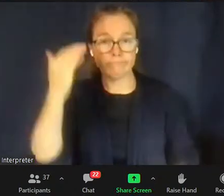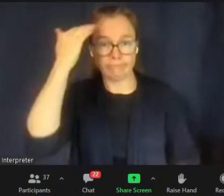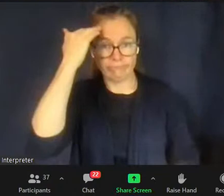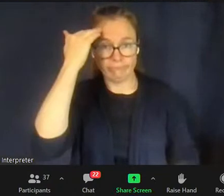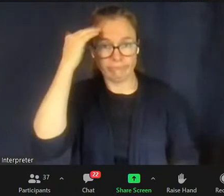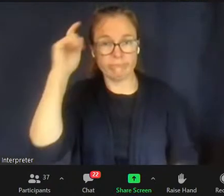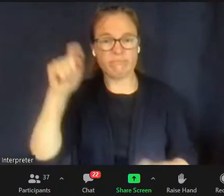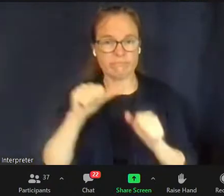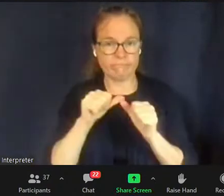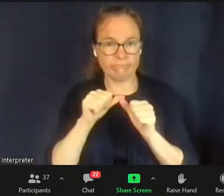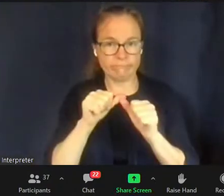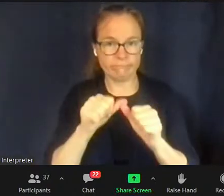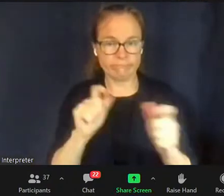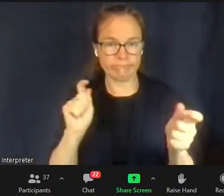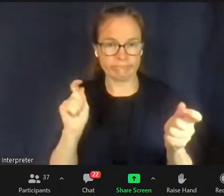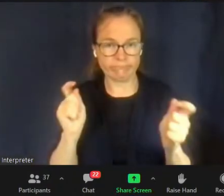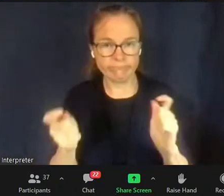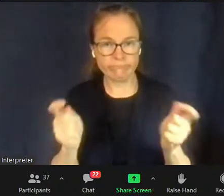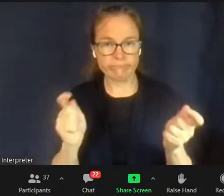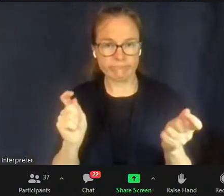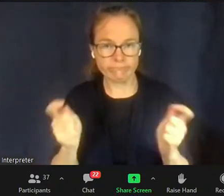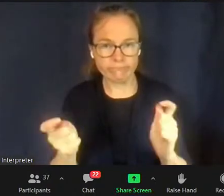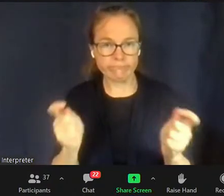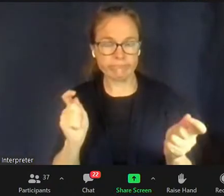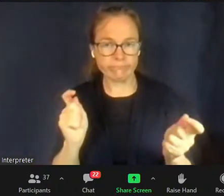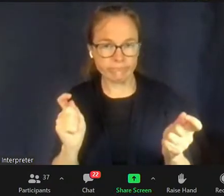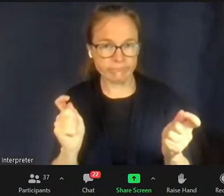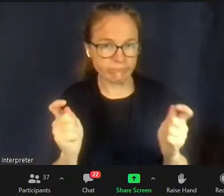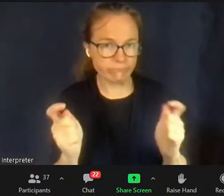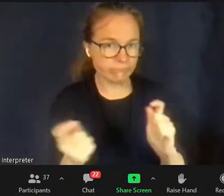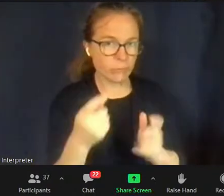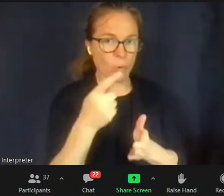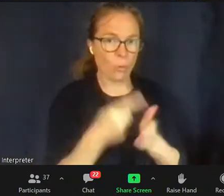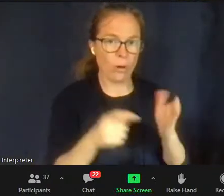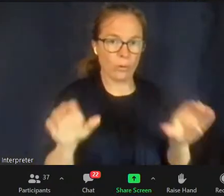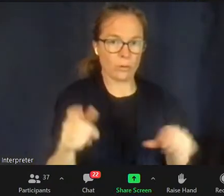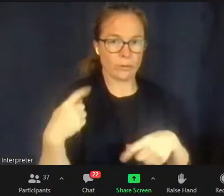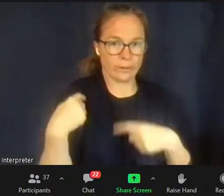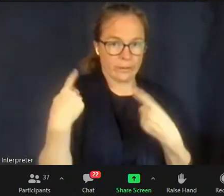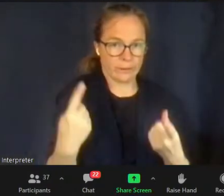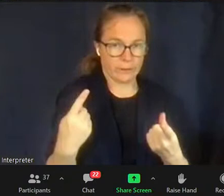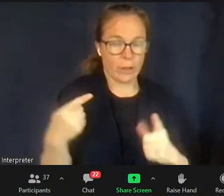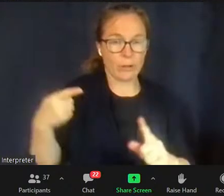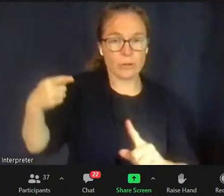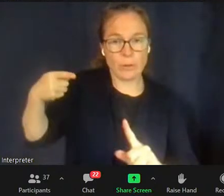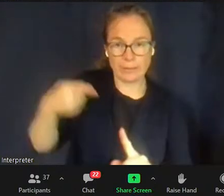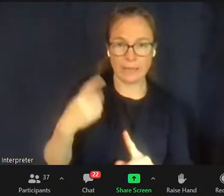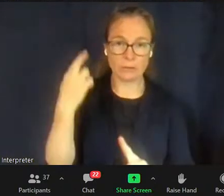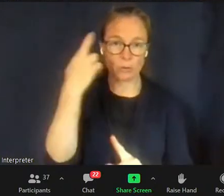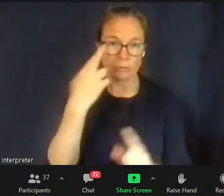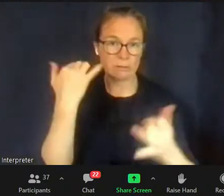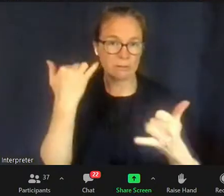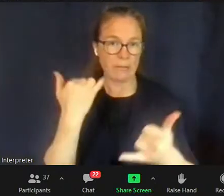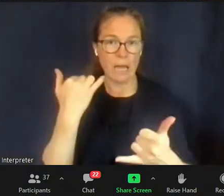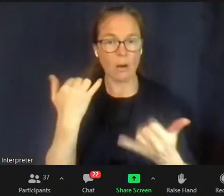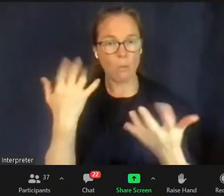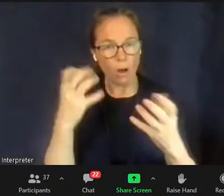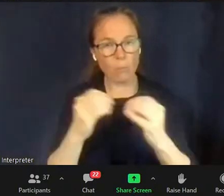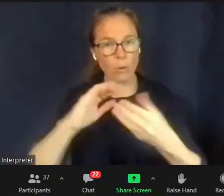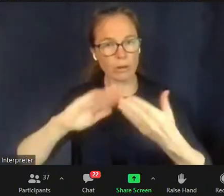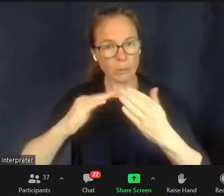continue to evolve our practices. So that's why we're investing in community